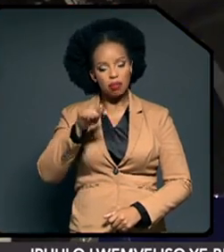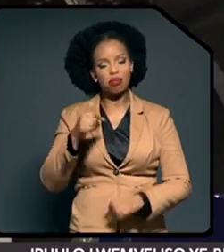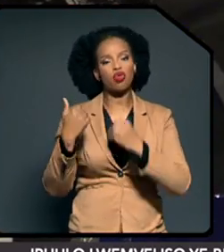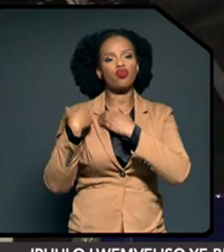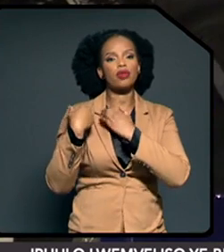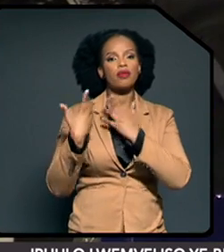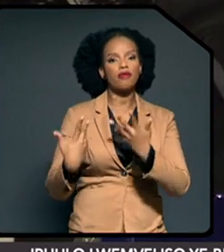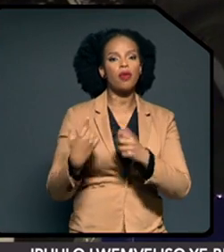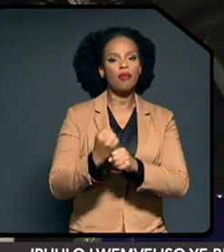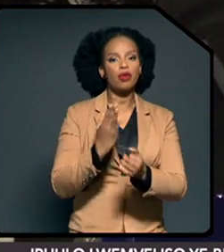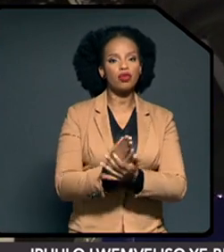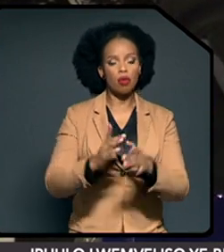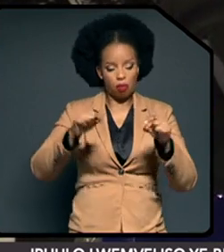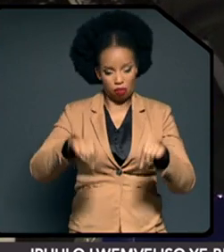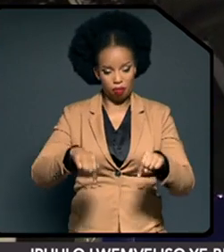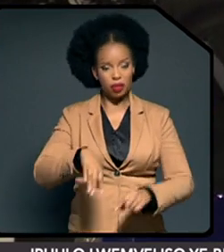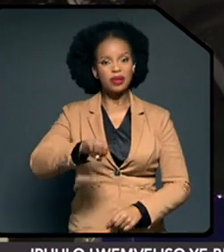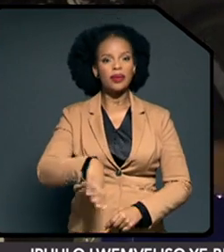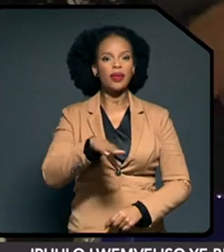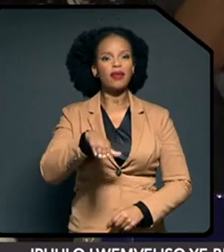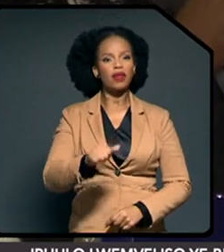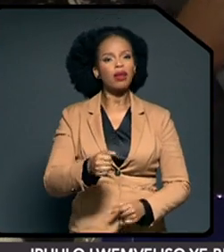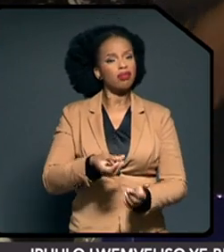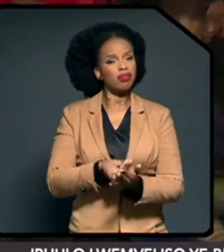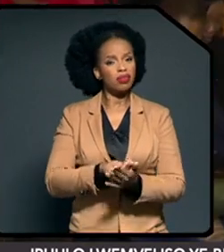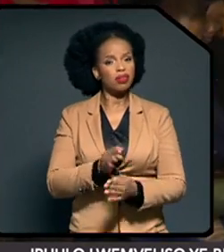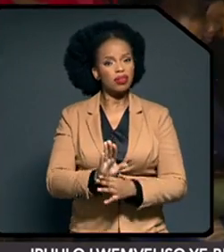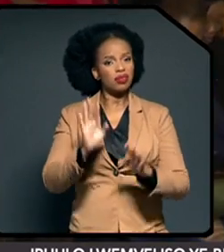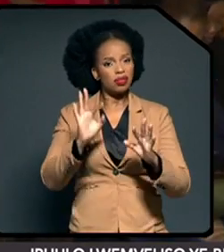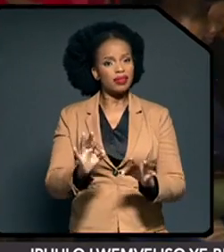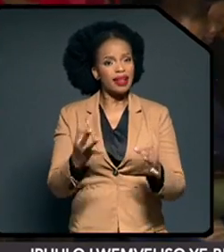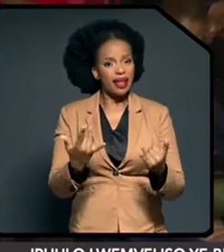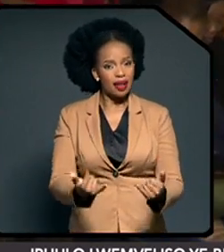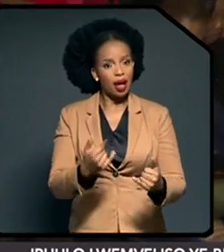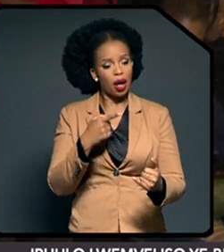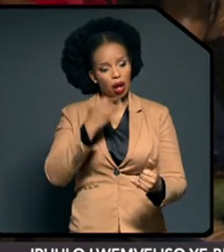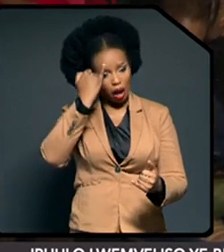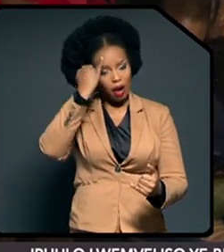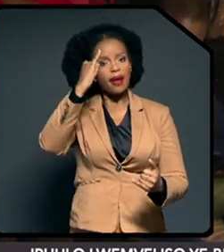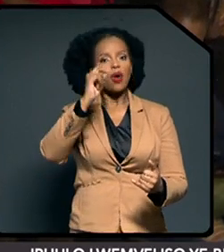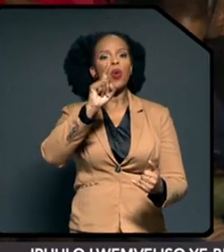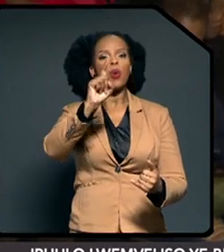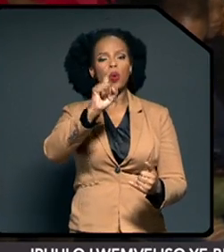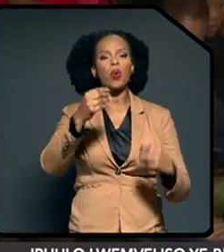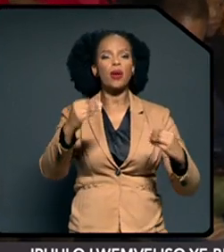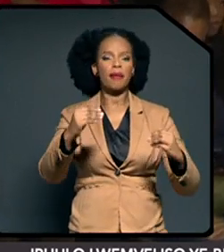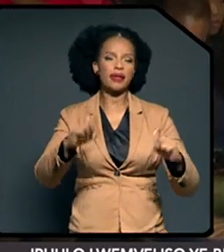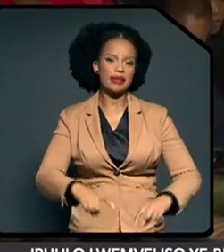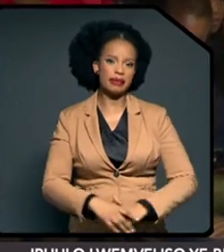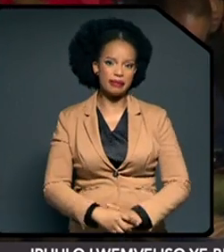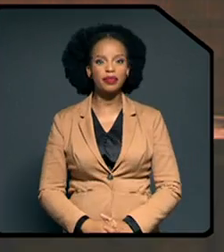gqolo kweli, kunjalo ize nezicwangciso zokuqinisekisa ukuba ayishishini ngelahleko.